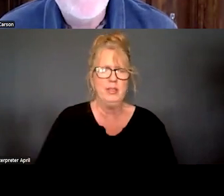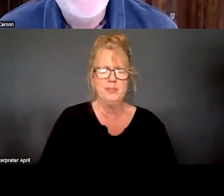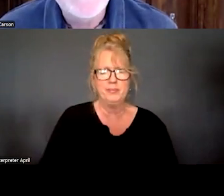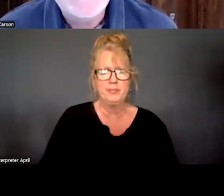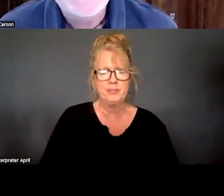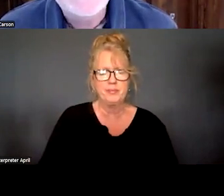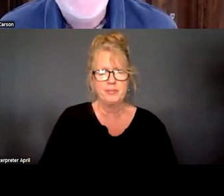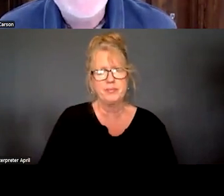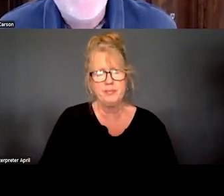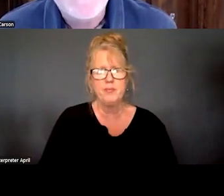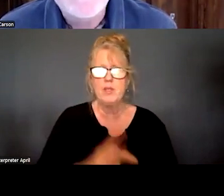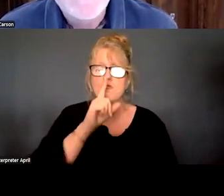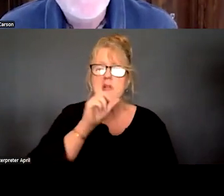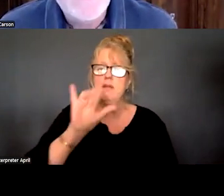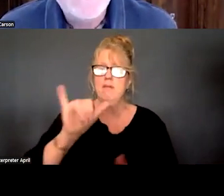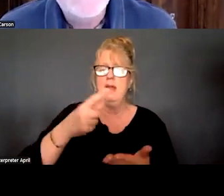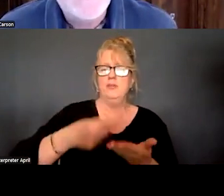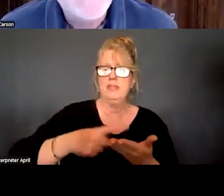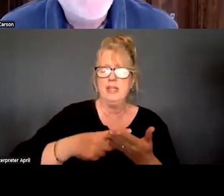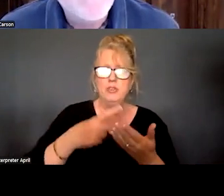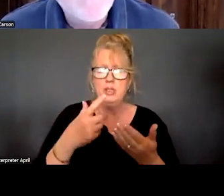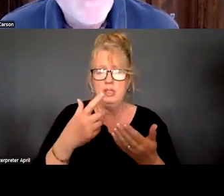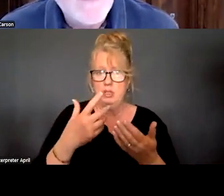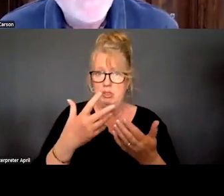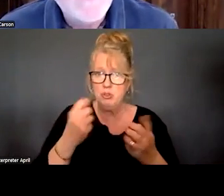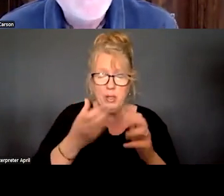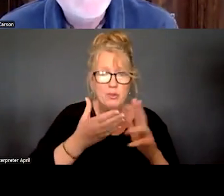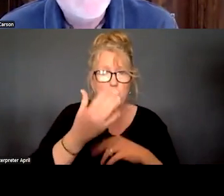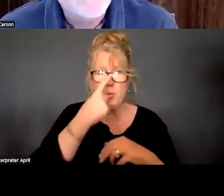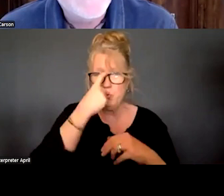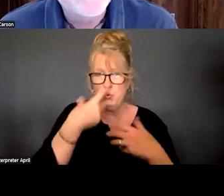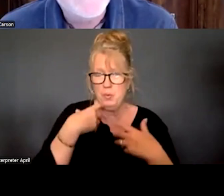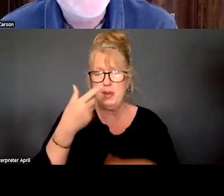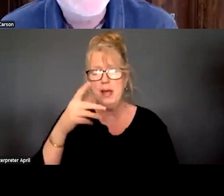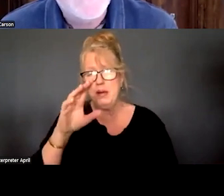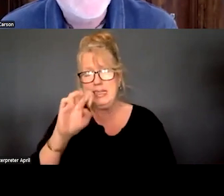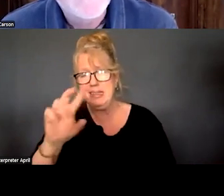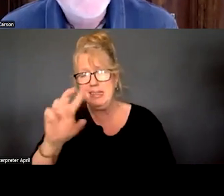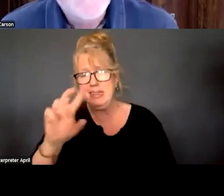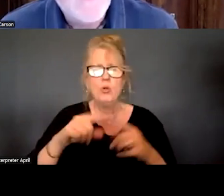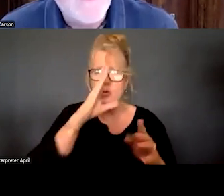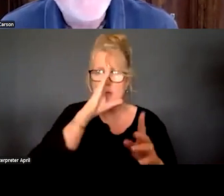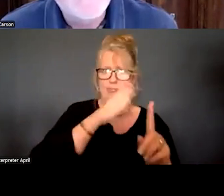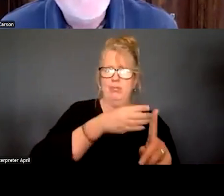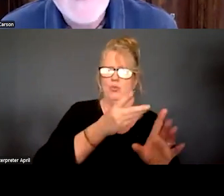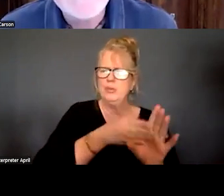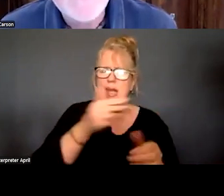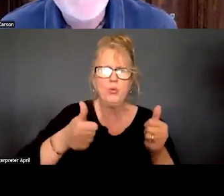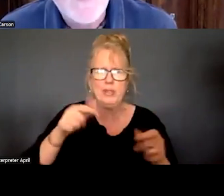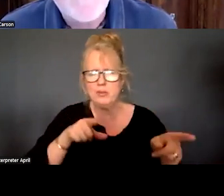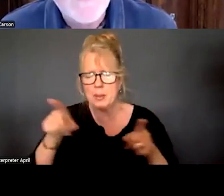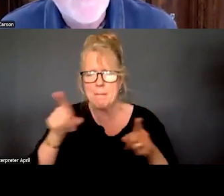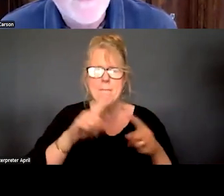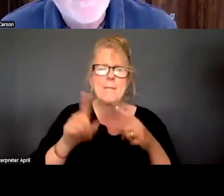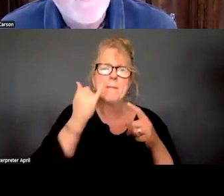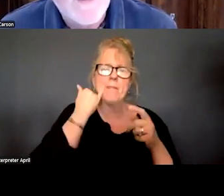And it was really the discussion was, do they need to go through the medical ED or do they come directly to psych? And in the vast majority